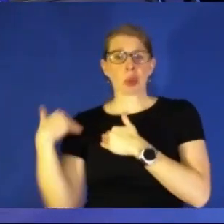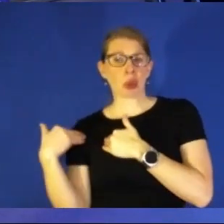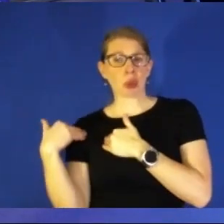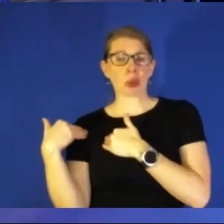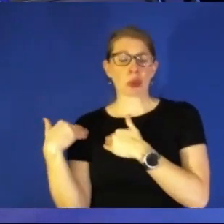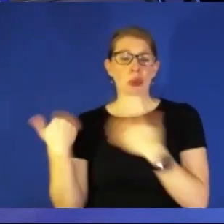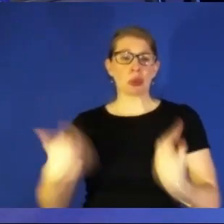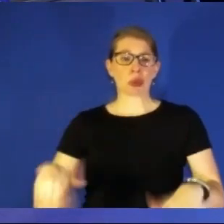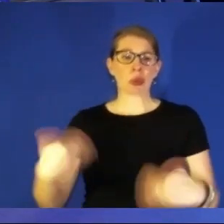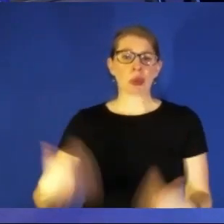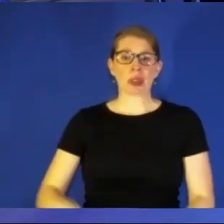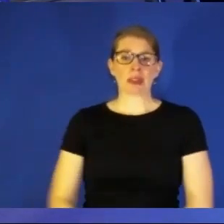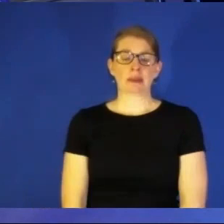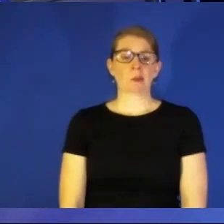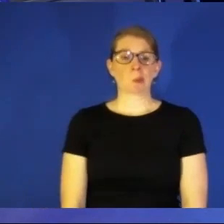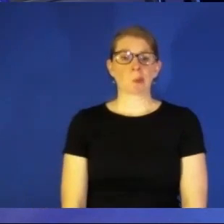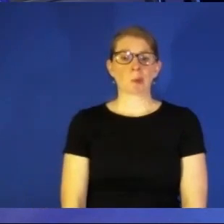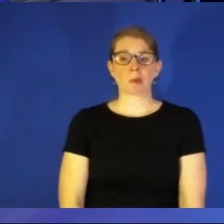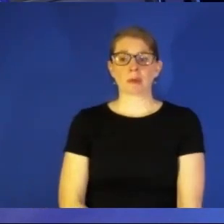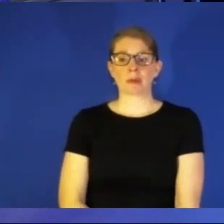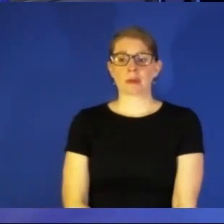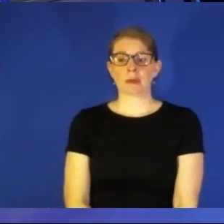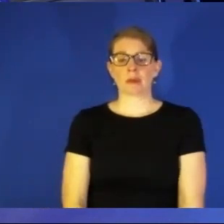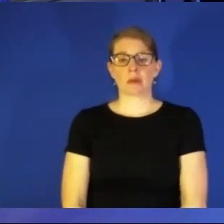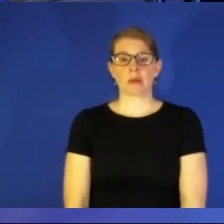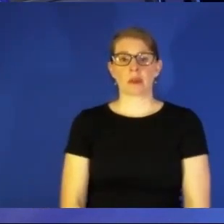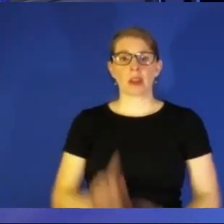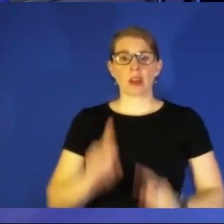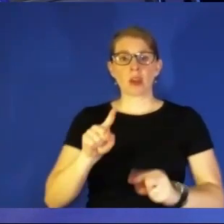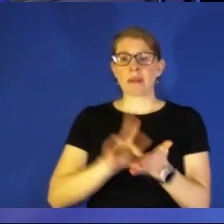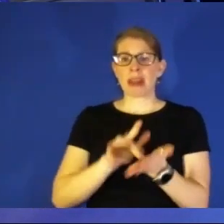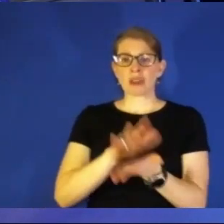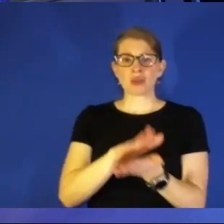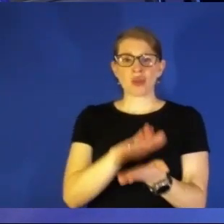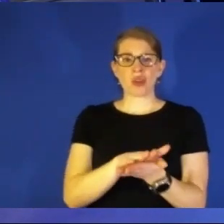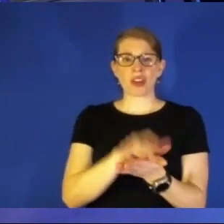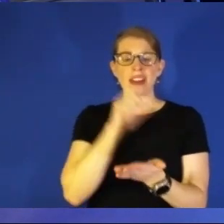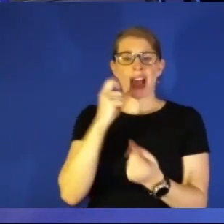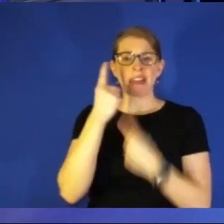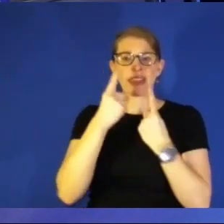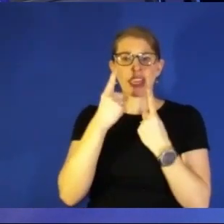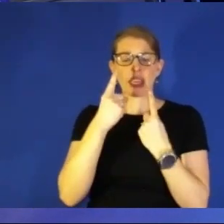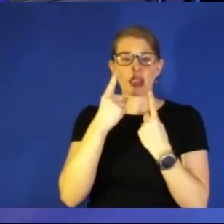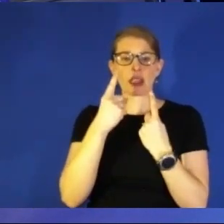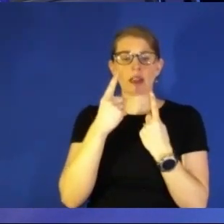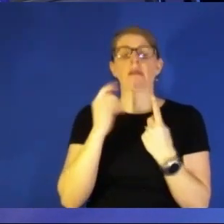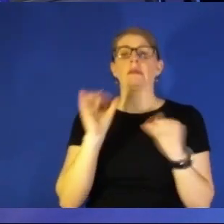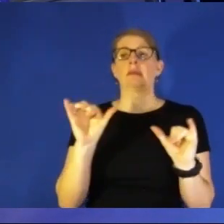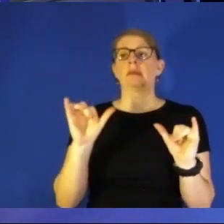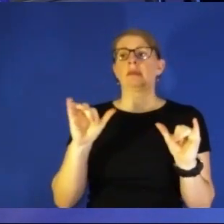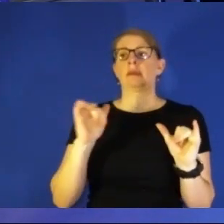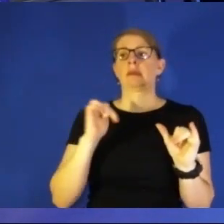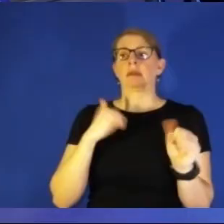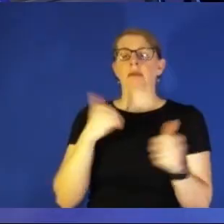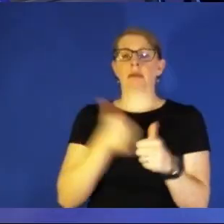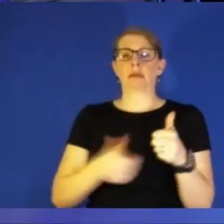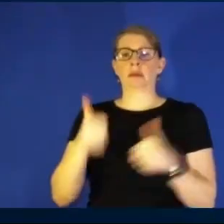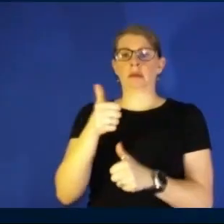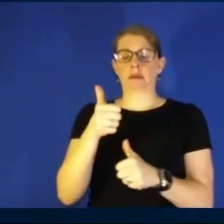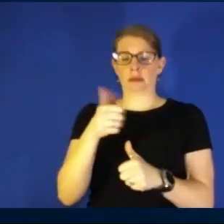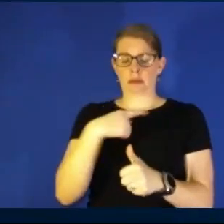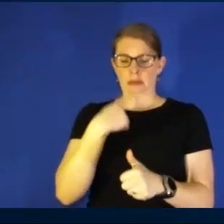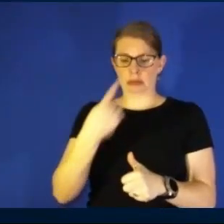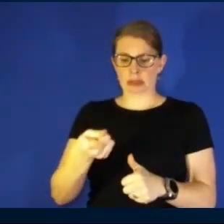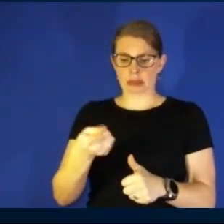far as when you go to medical school, you're not thinking you're going to be the one in charge of saying the final words to